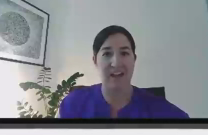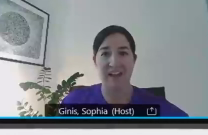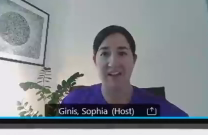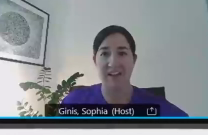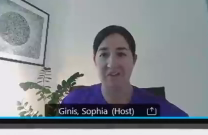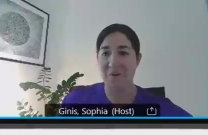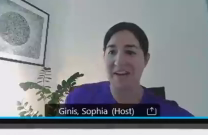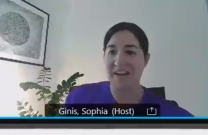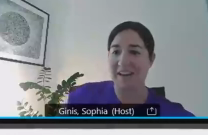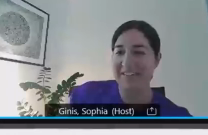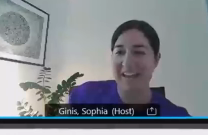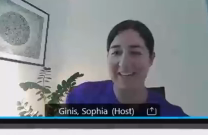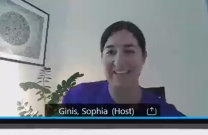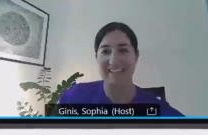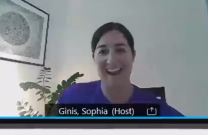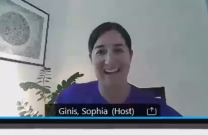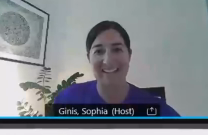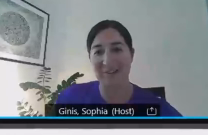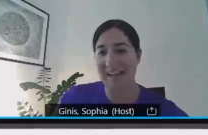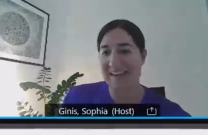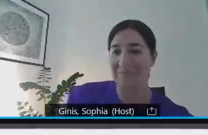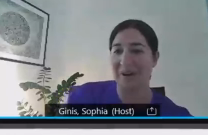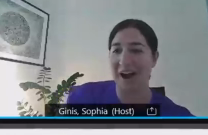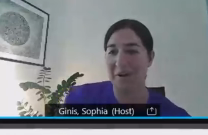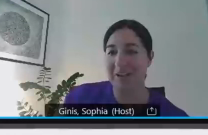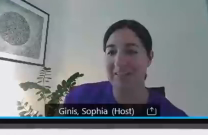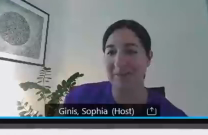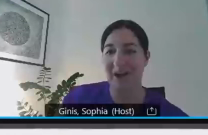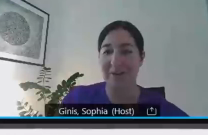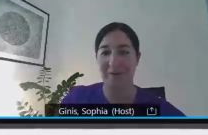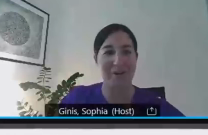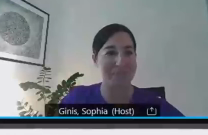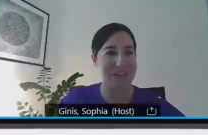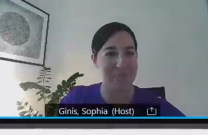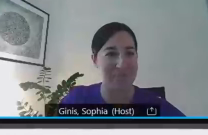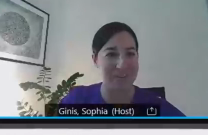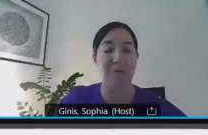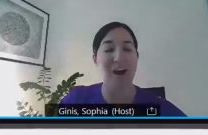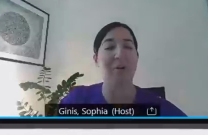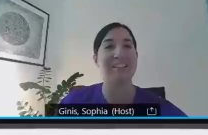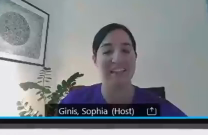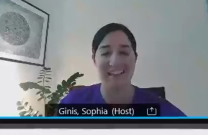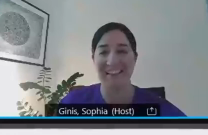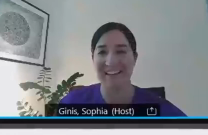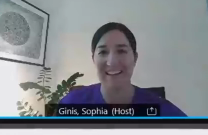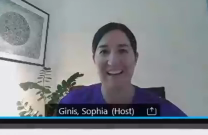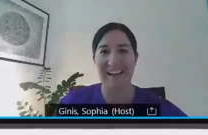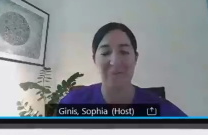And yes, we got Ricardo, I think we got we'll an invitation in chat. So yes, Yes, we're always welcome to come. We're